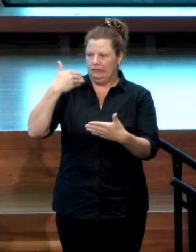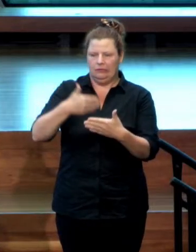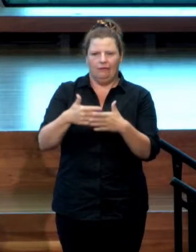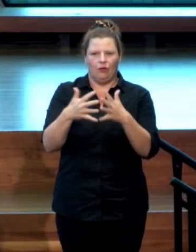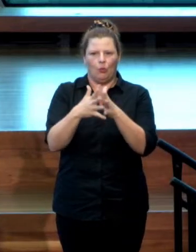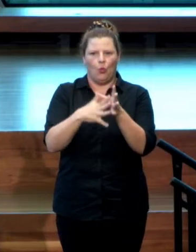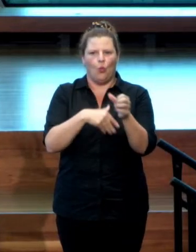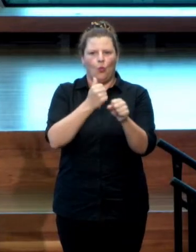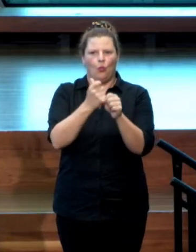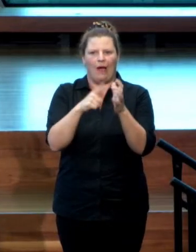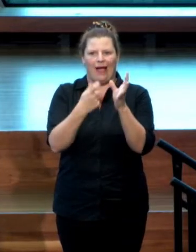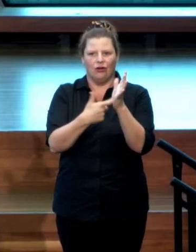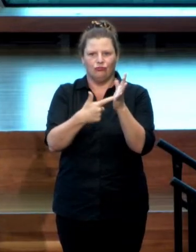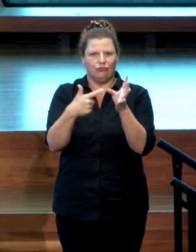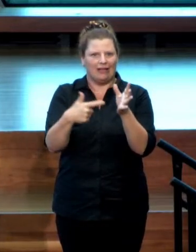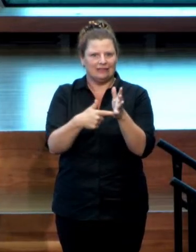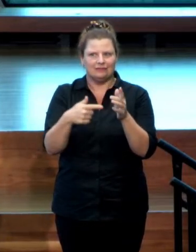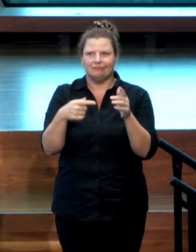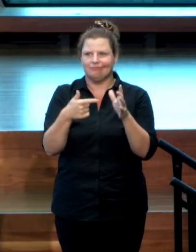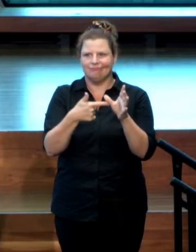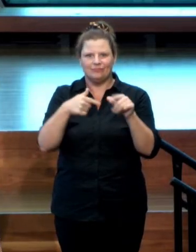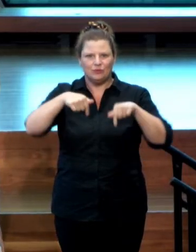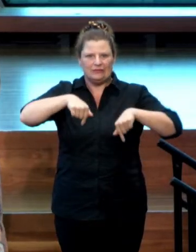to the Edge Theatre.